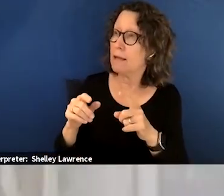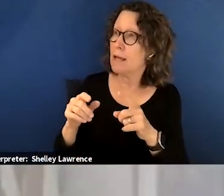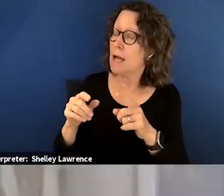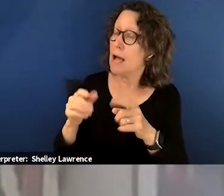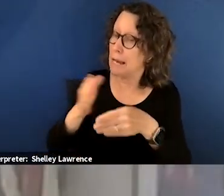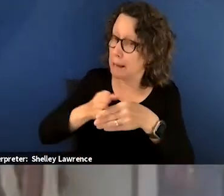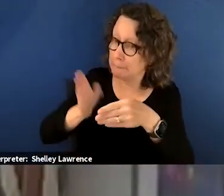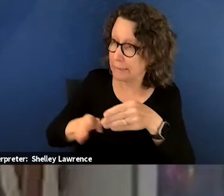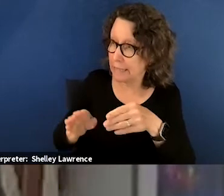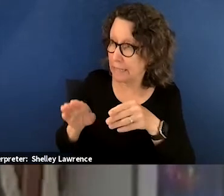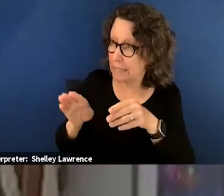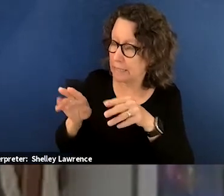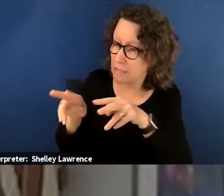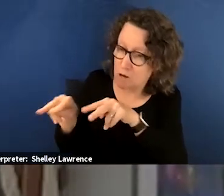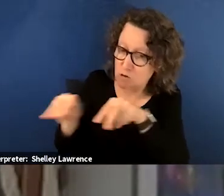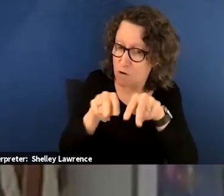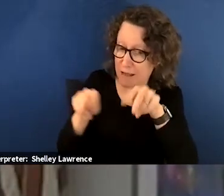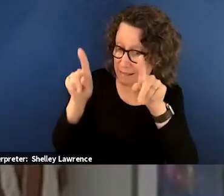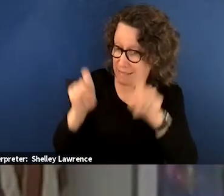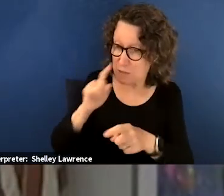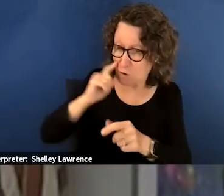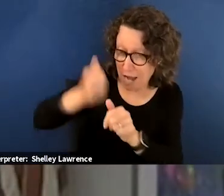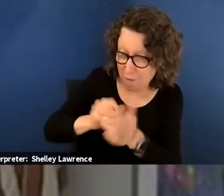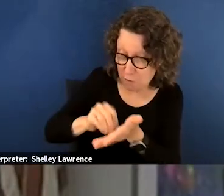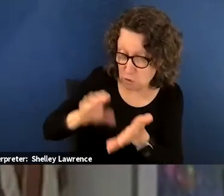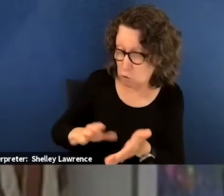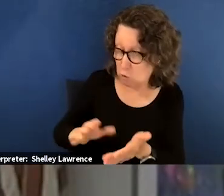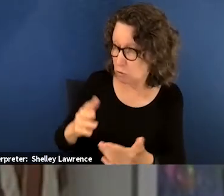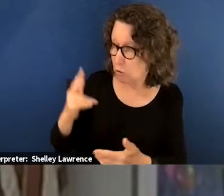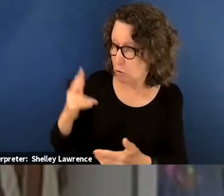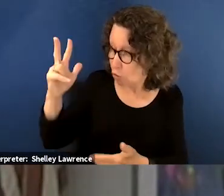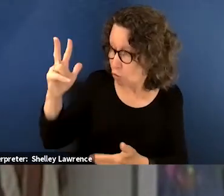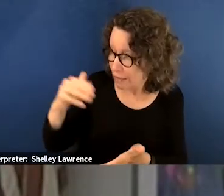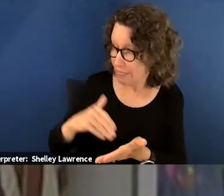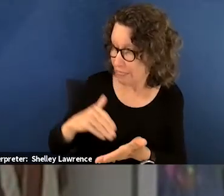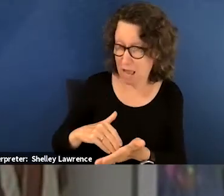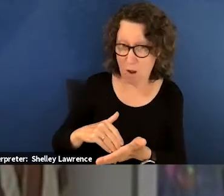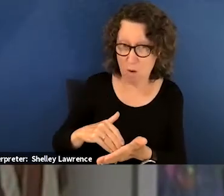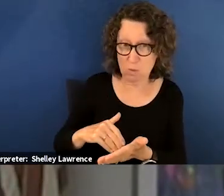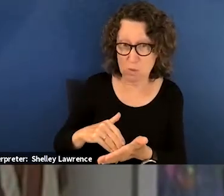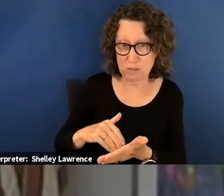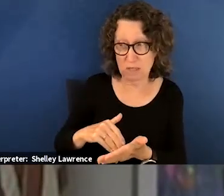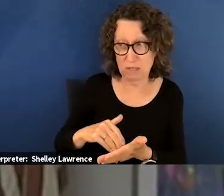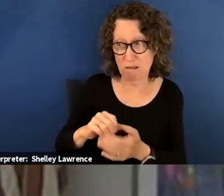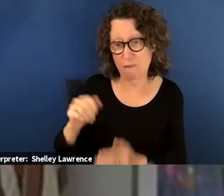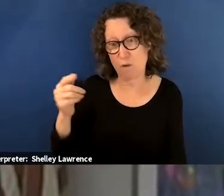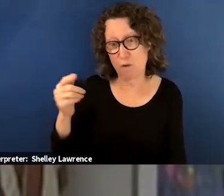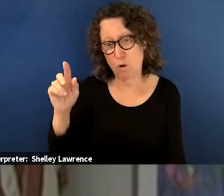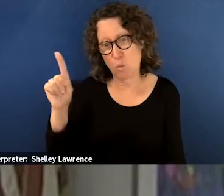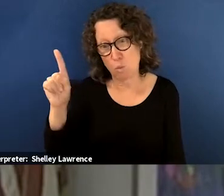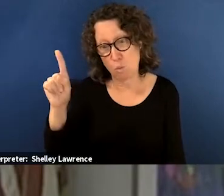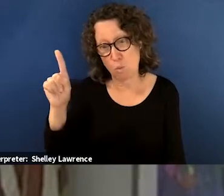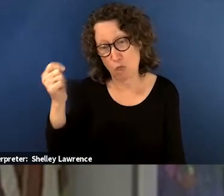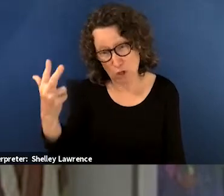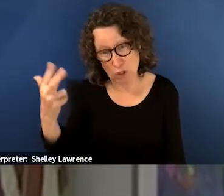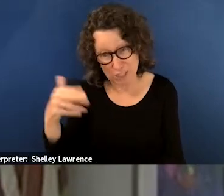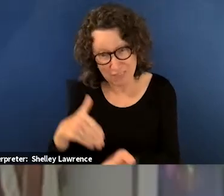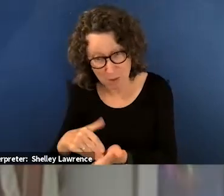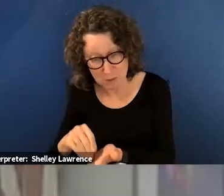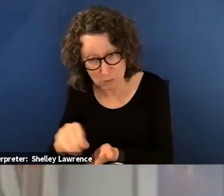test for every student, which we've done now roughly 3,000 of the roughly 13,000. Is that accurate? We've